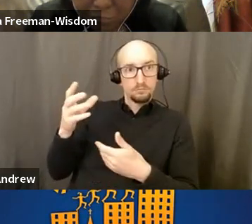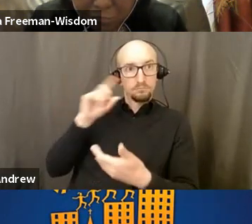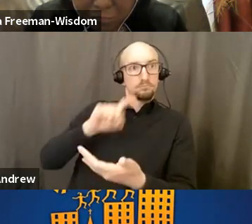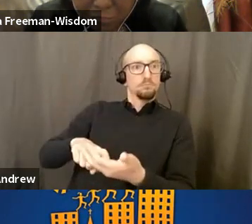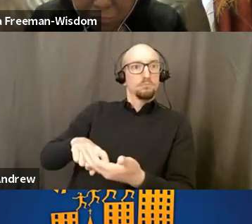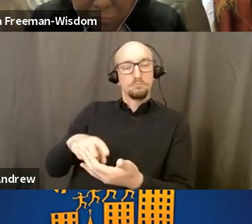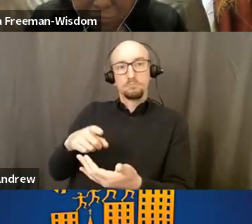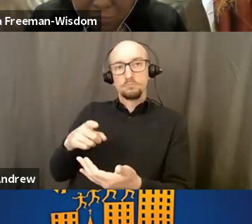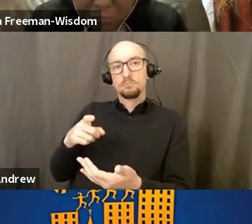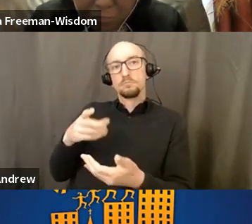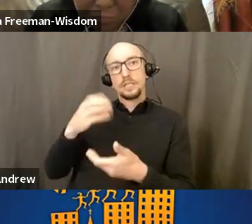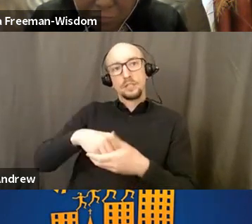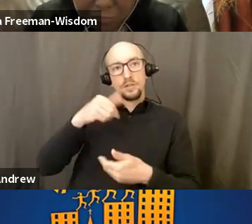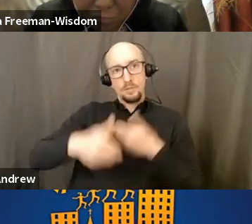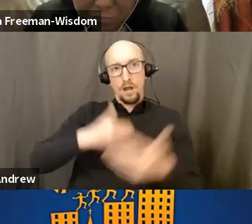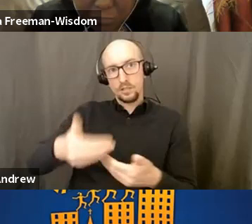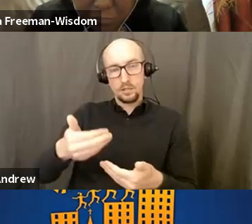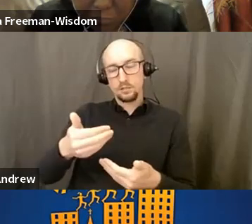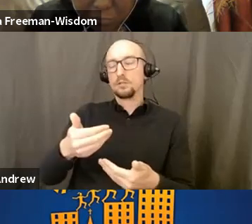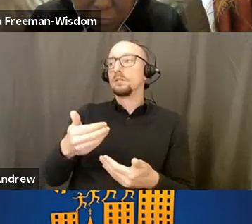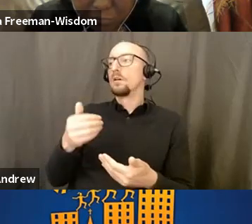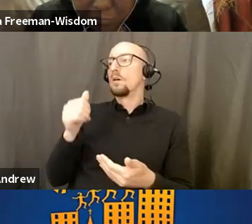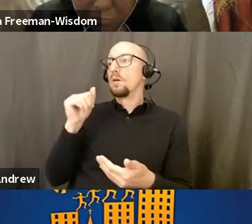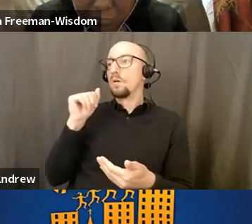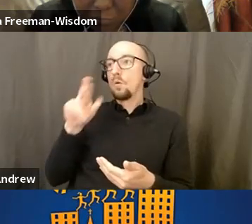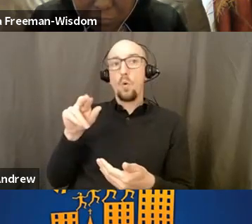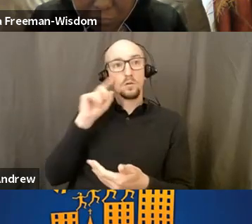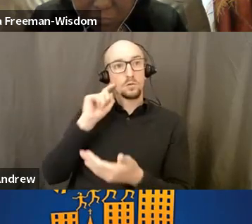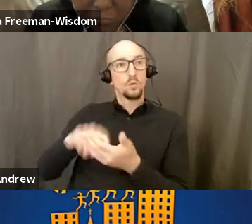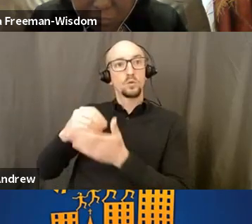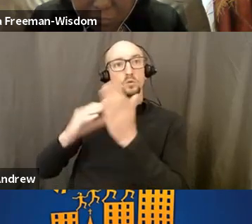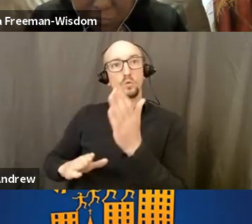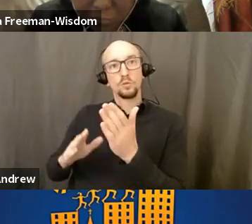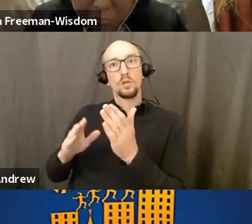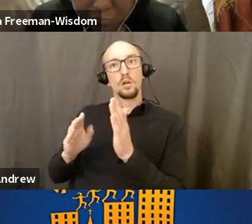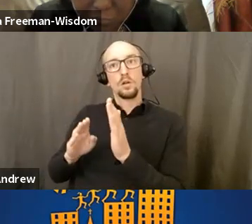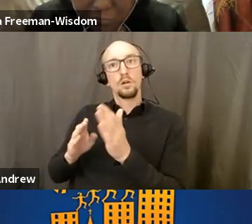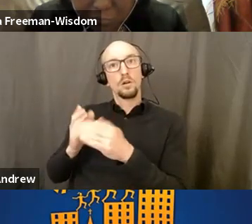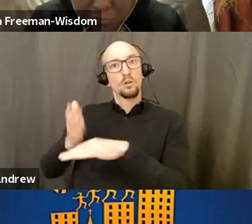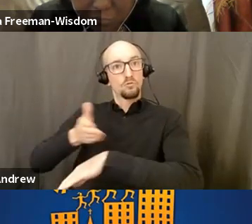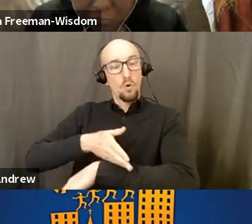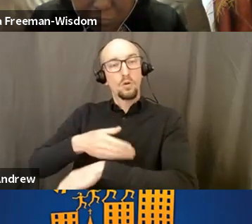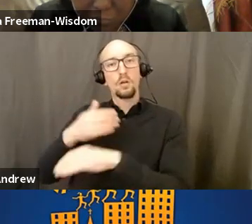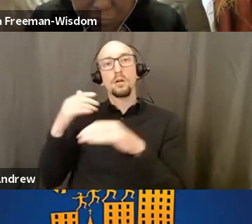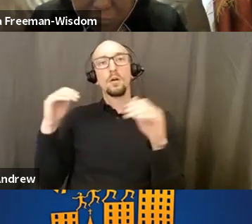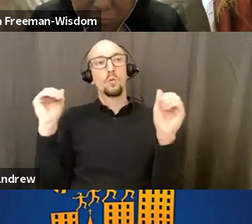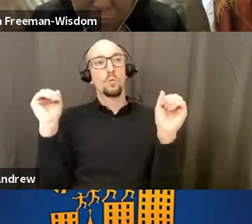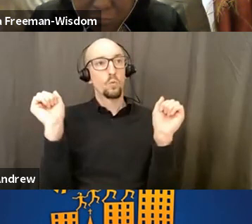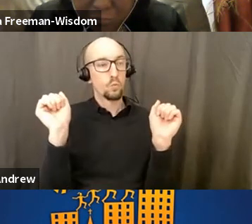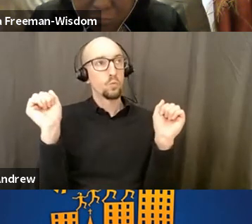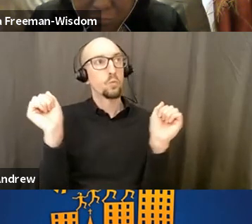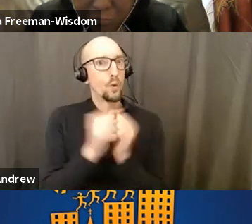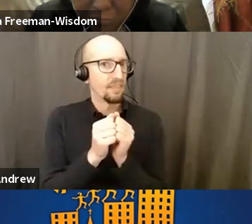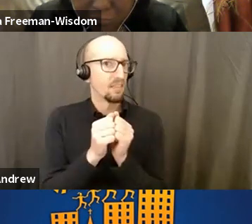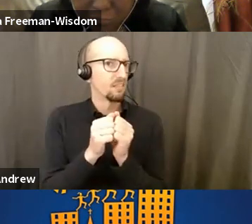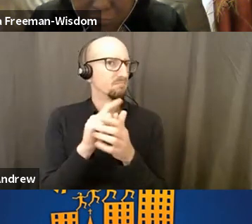as part of the process alone, or it is a scenario where, you know, it's one of a